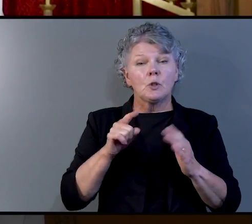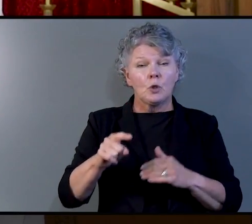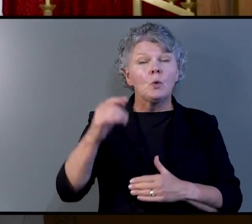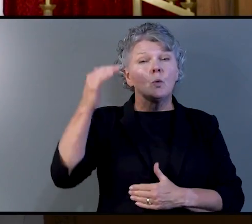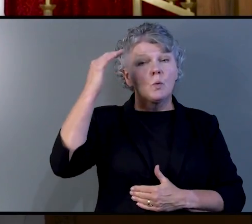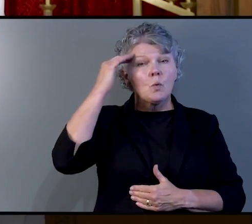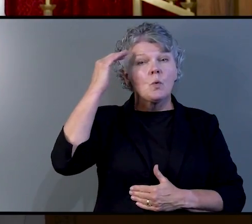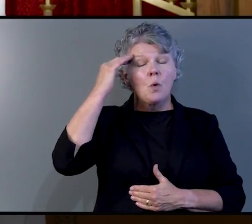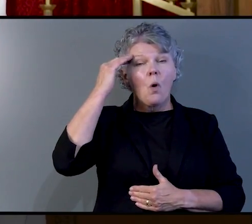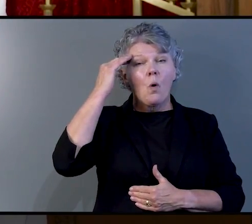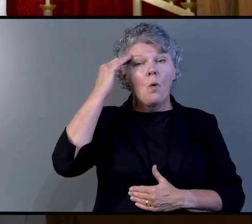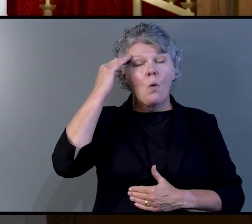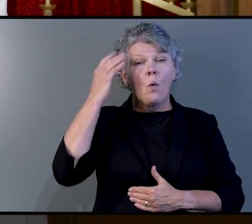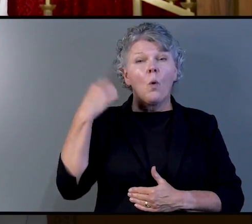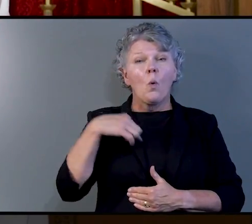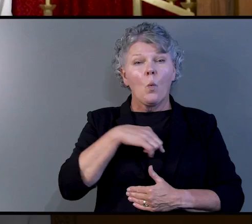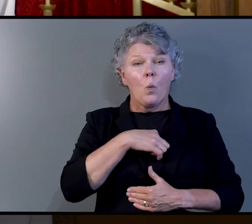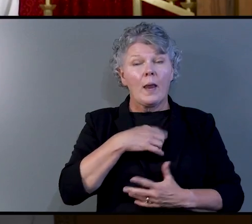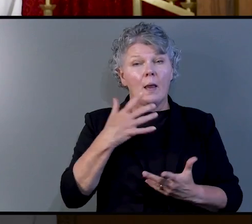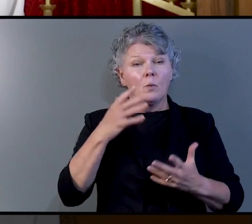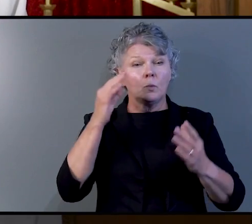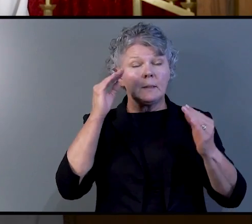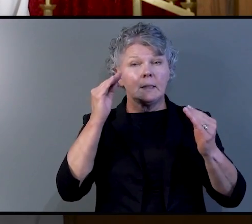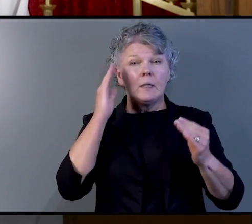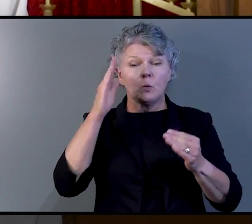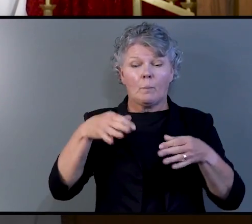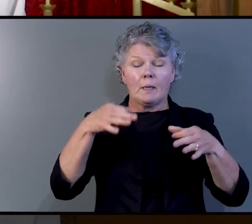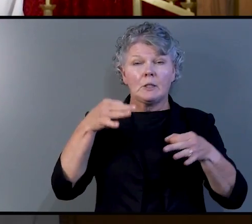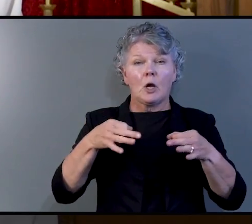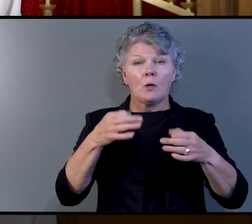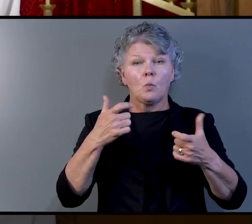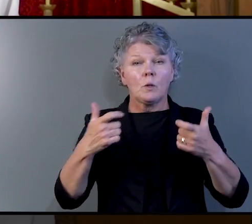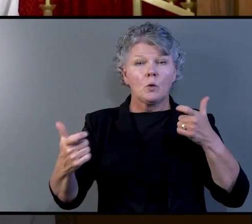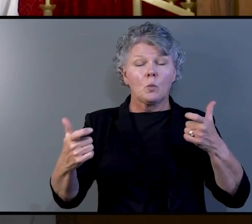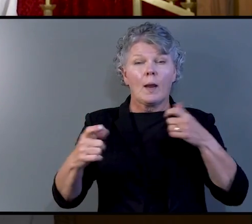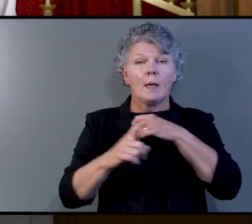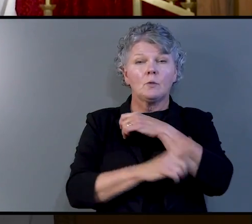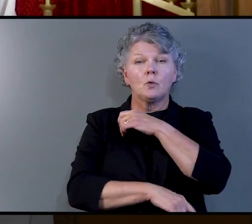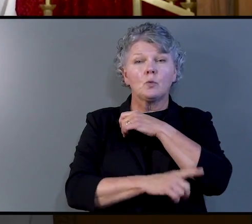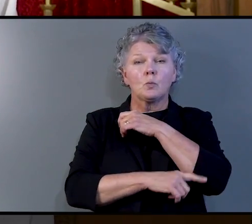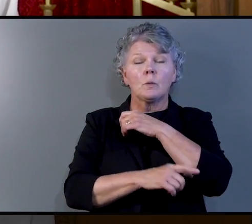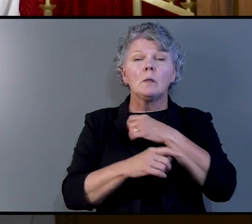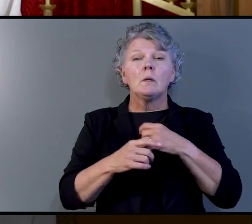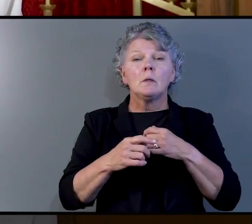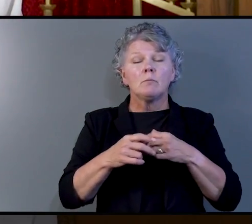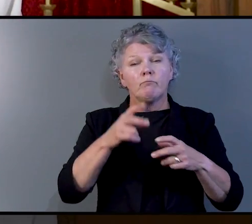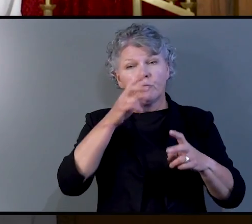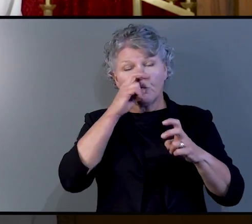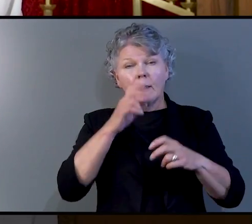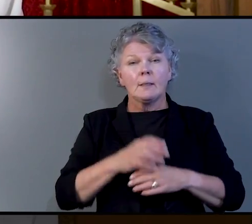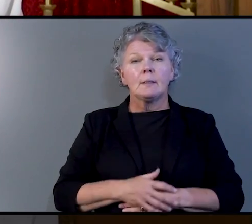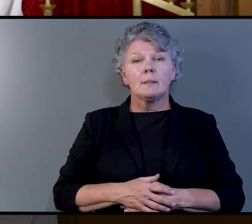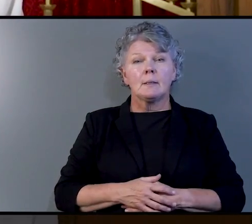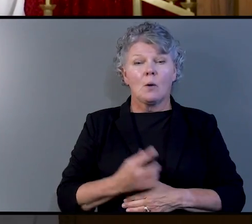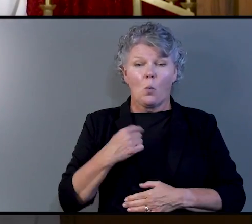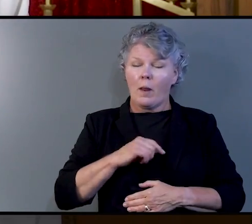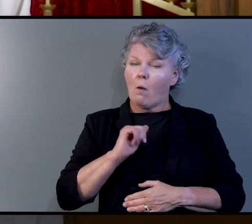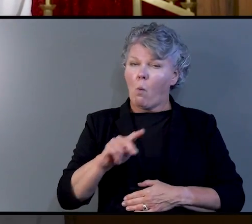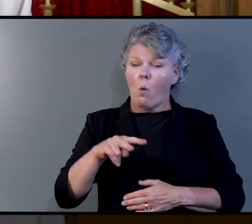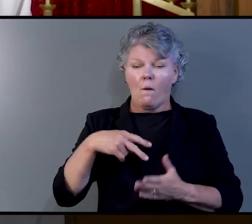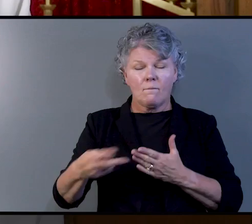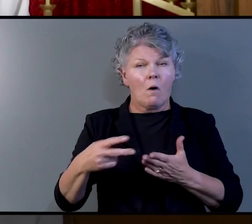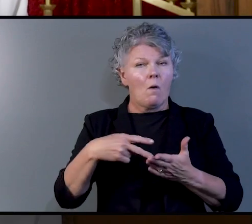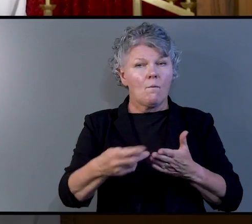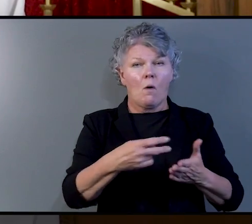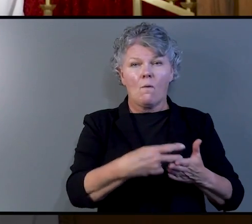know that we who teach will be judged with greater strictness, for we all stumble in many ways. And if anyone does